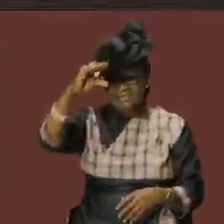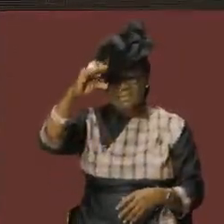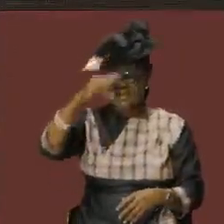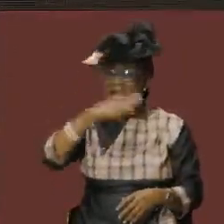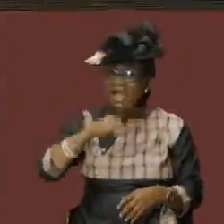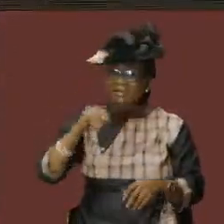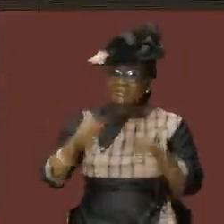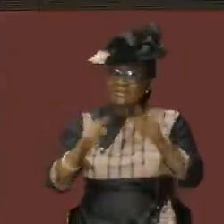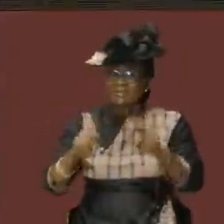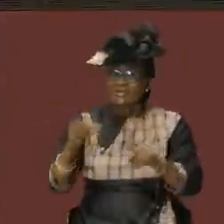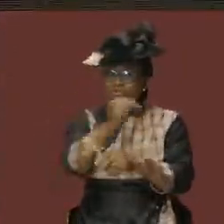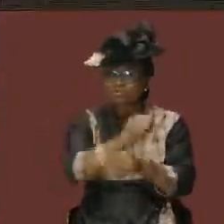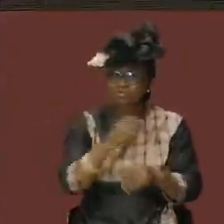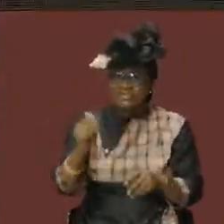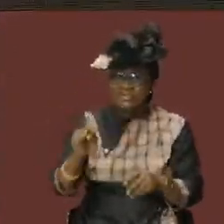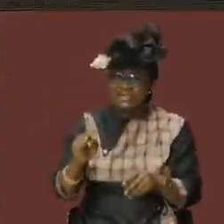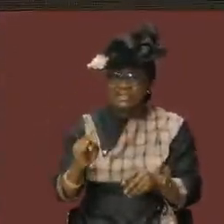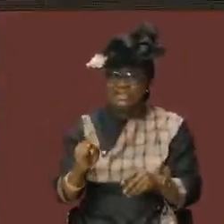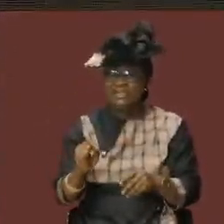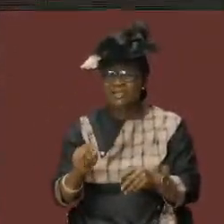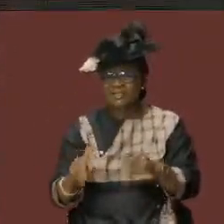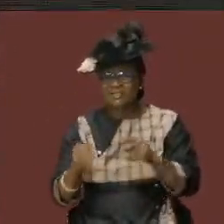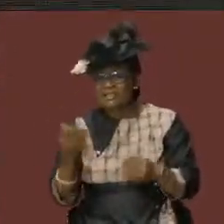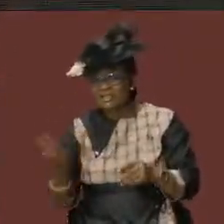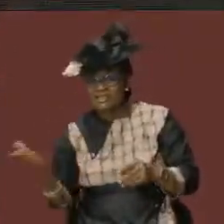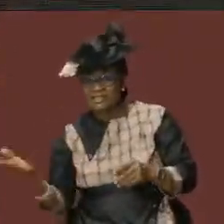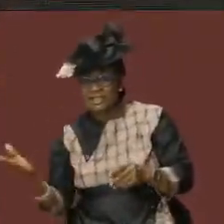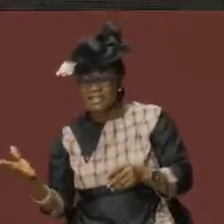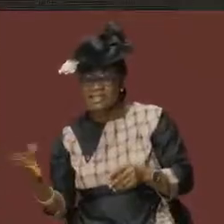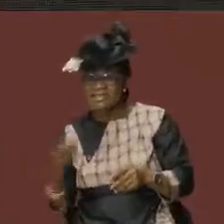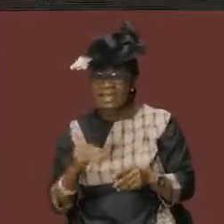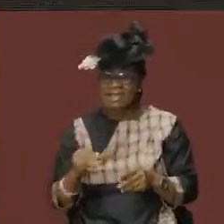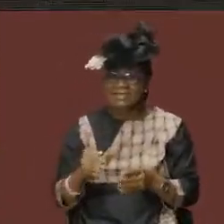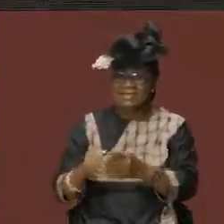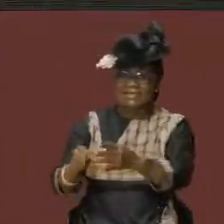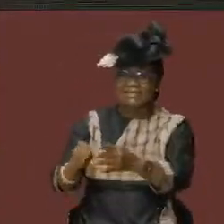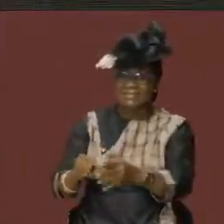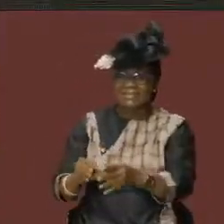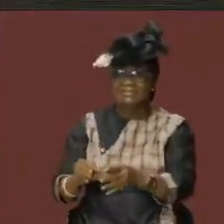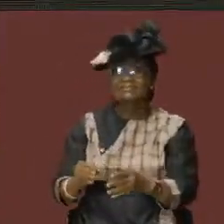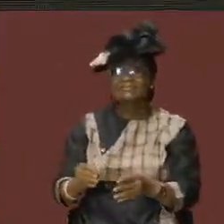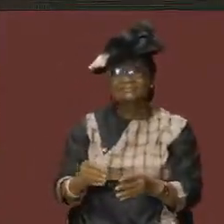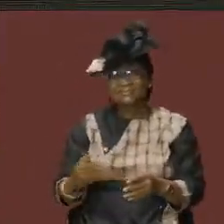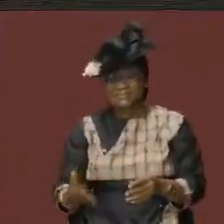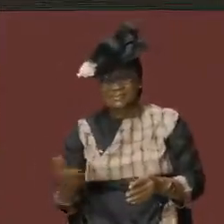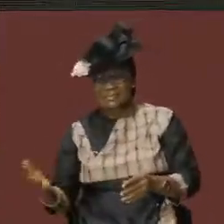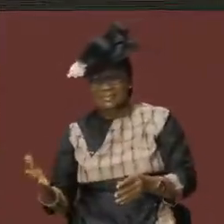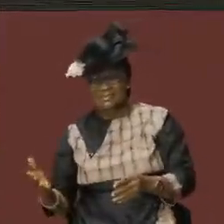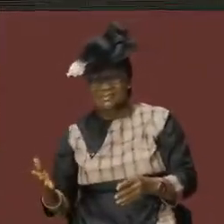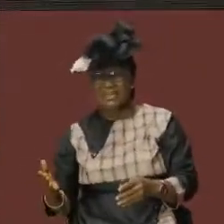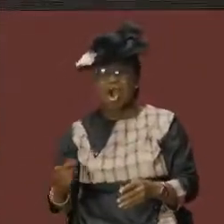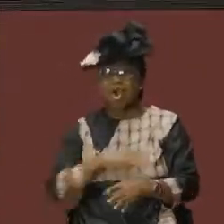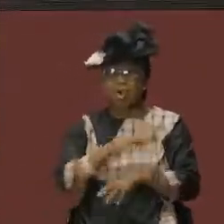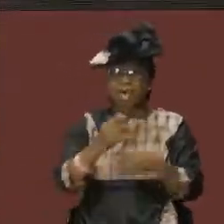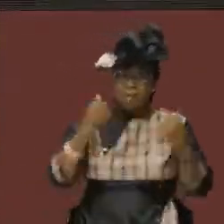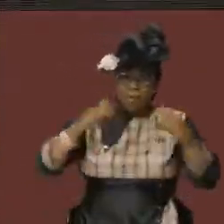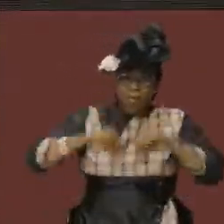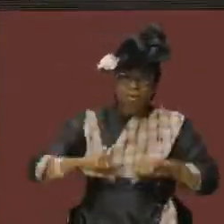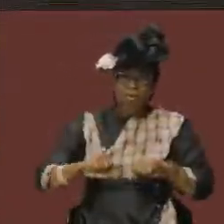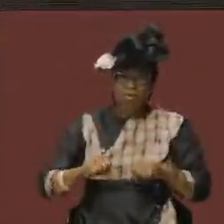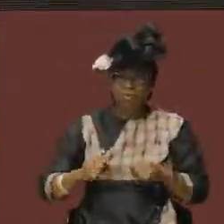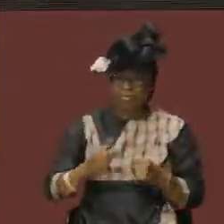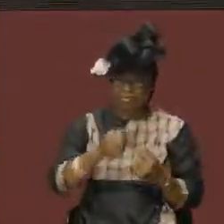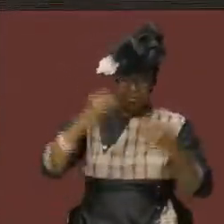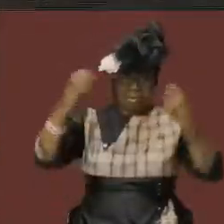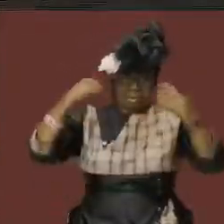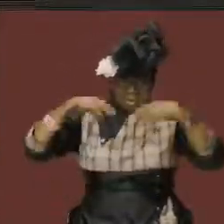And the people took their dough before it was leaven, their leading troughs being bound up in their clothes upon their